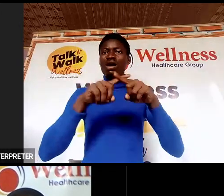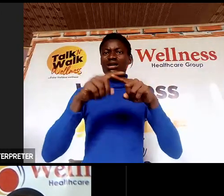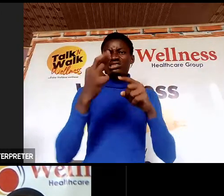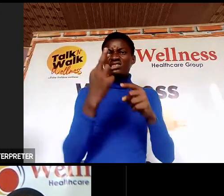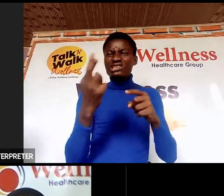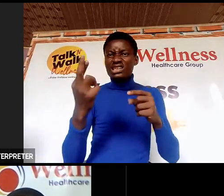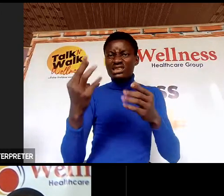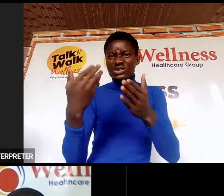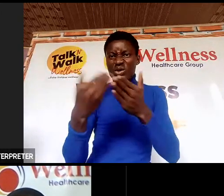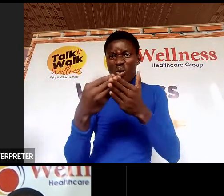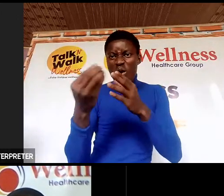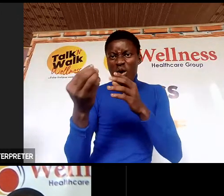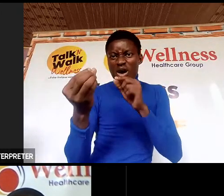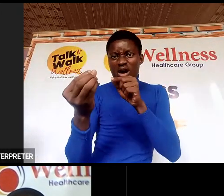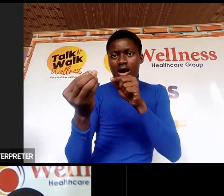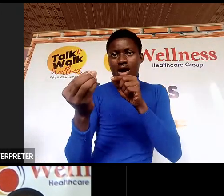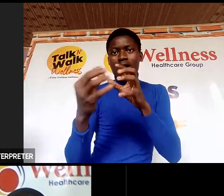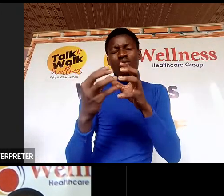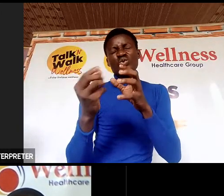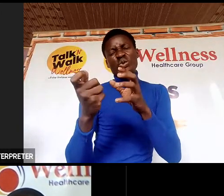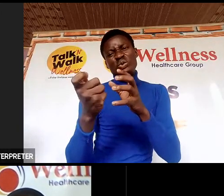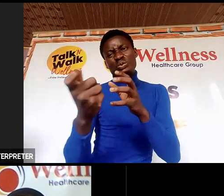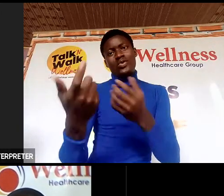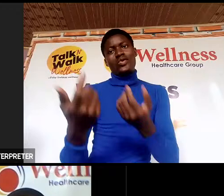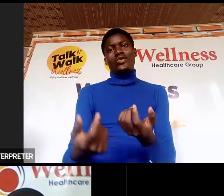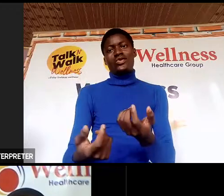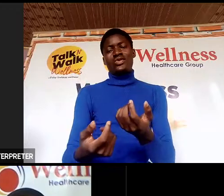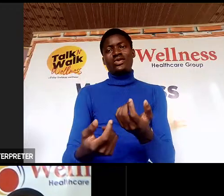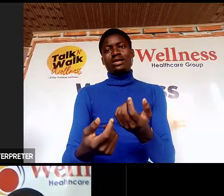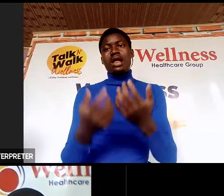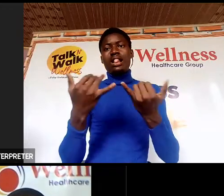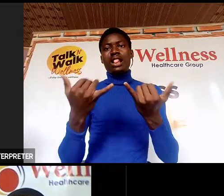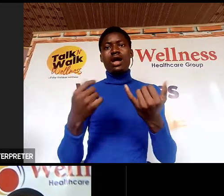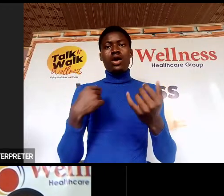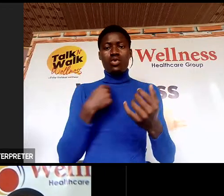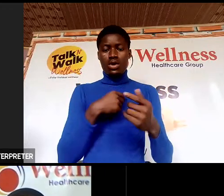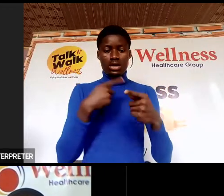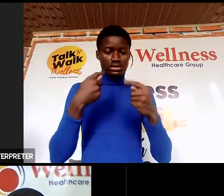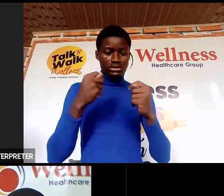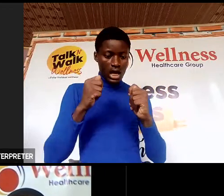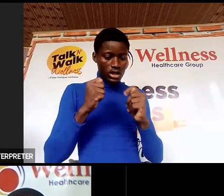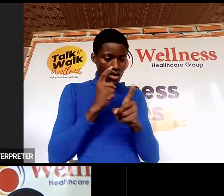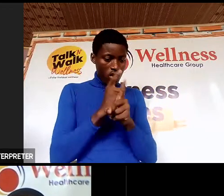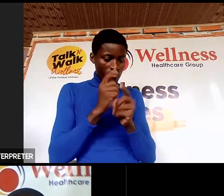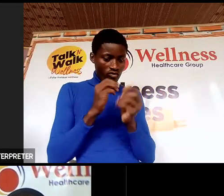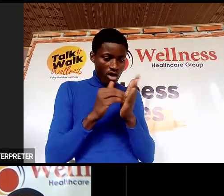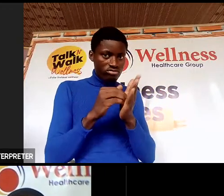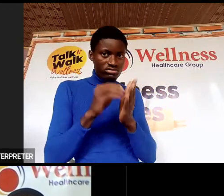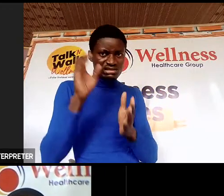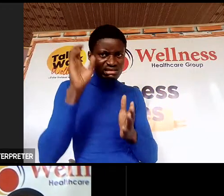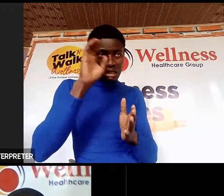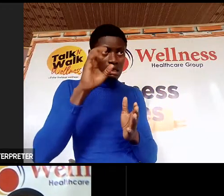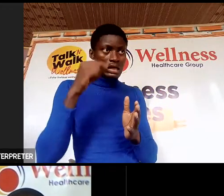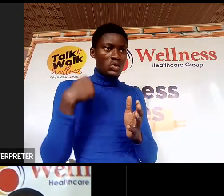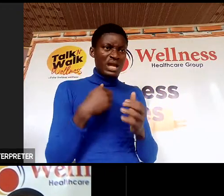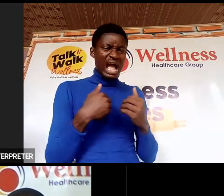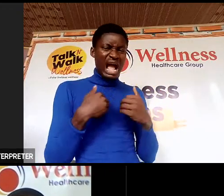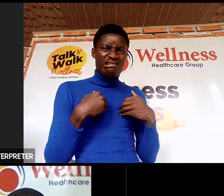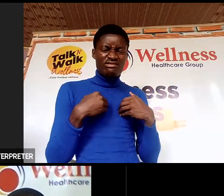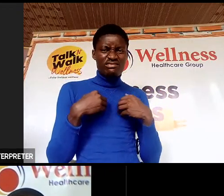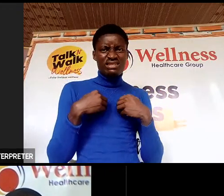constantly looking for how to ensure that this our limited resources is how to use these and clients around